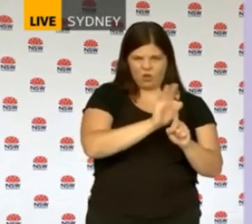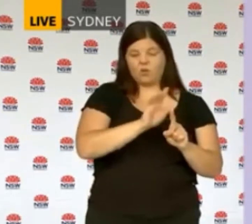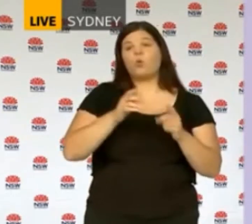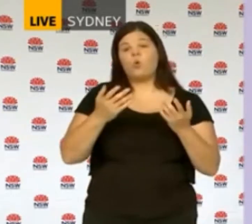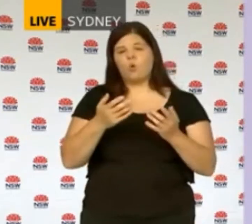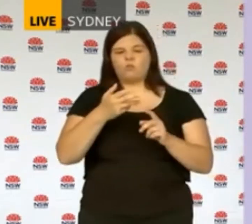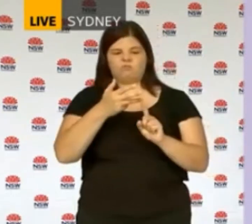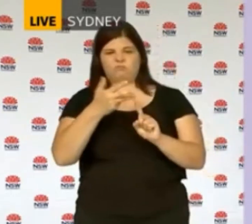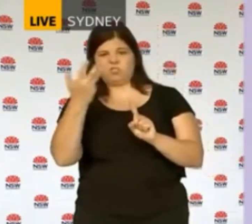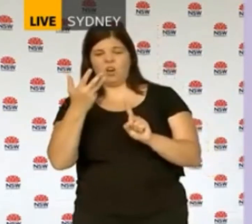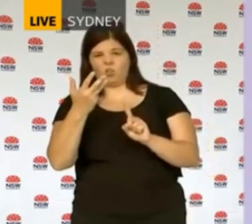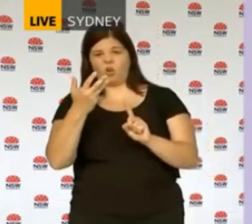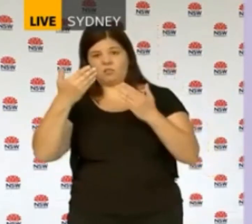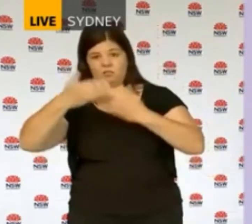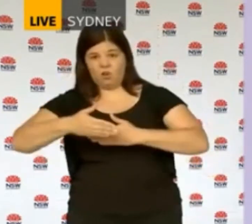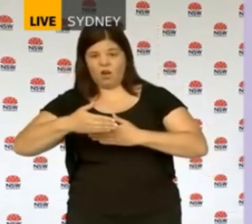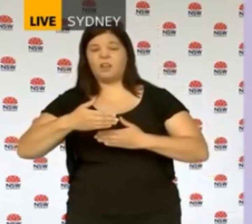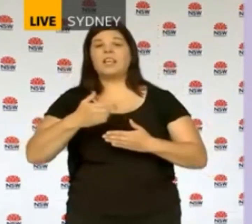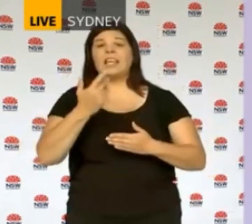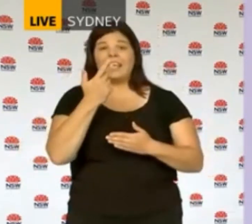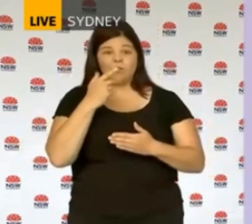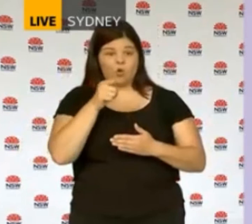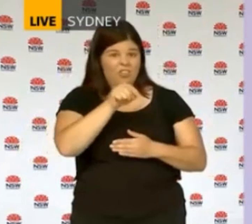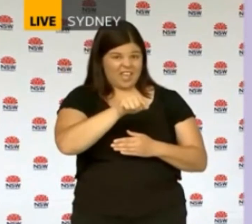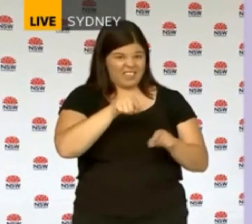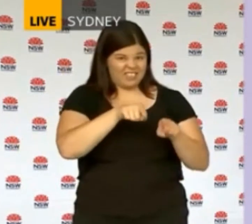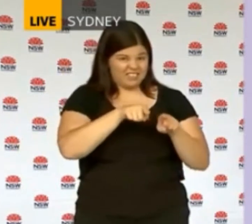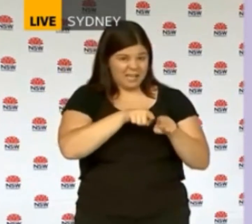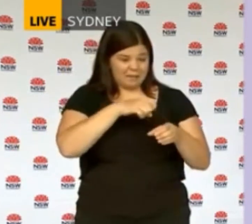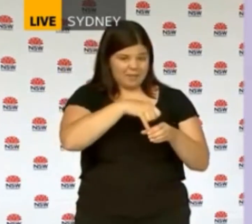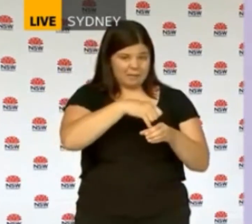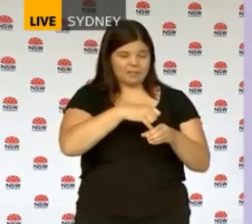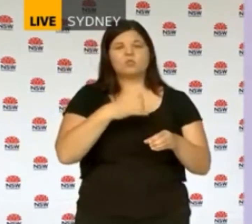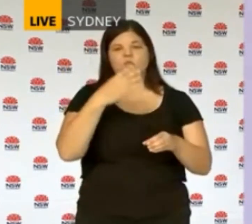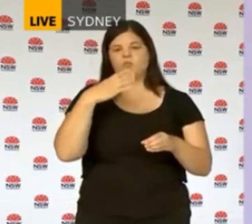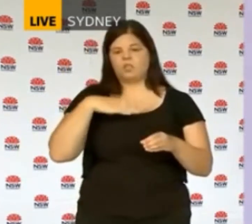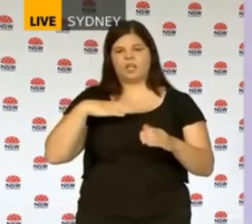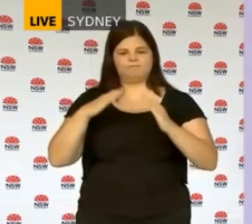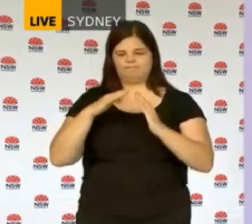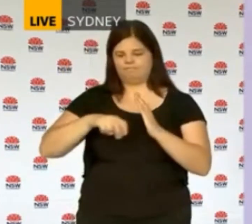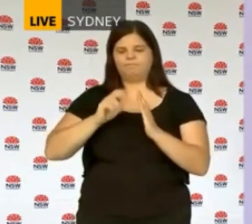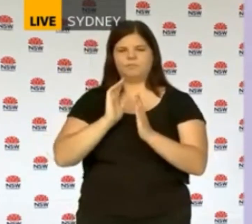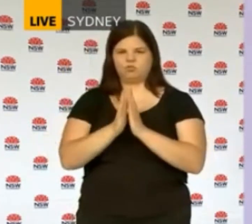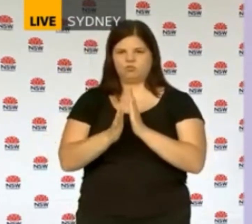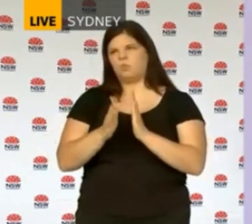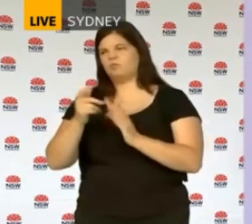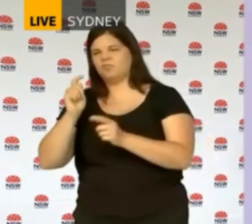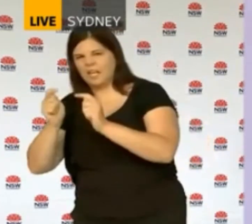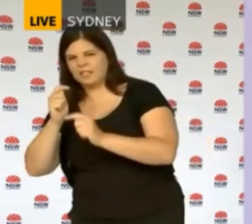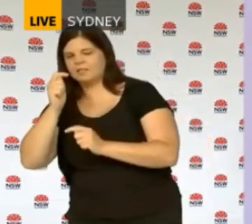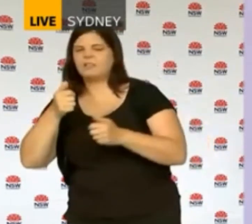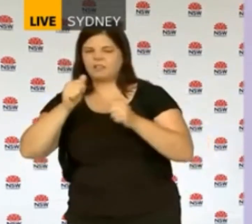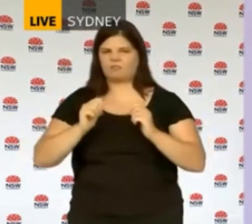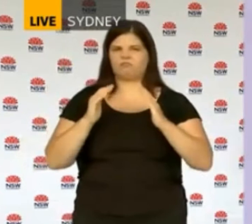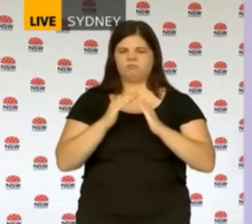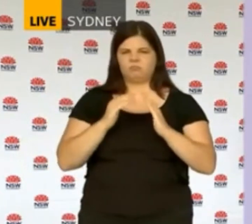need to get tested immediately and isolate until you receive a negative result. And then remember, always, if you get symptoms appear